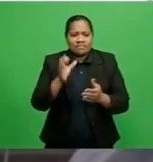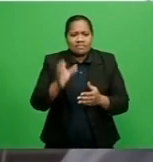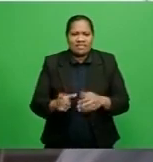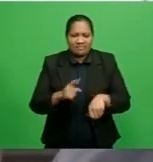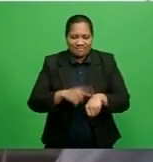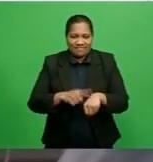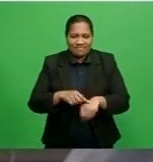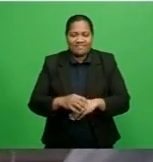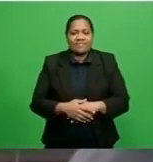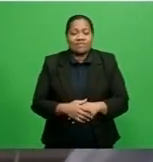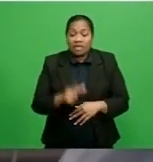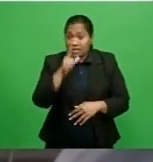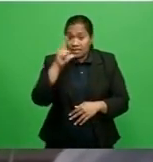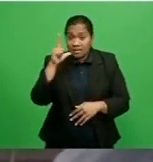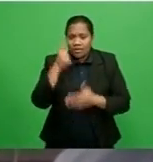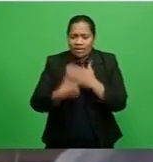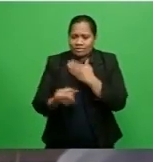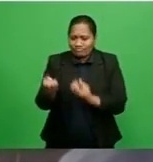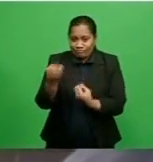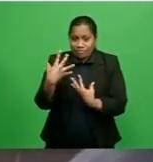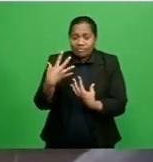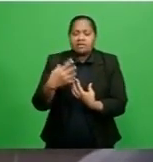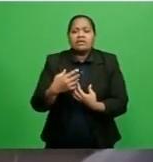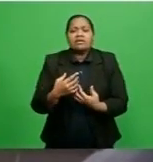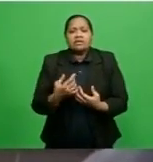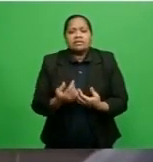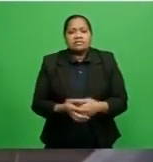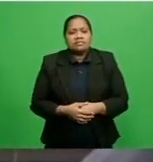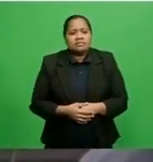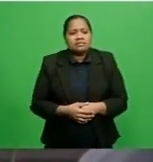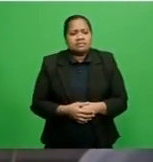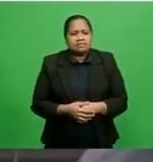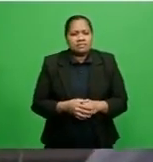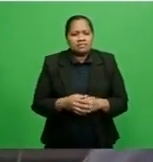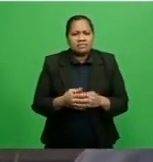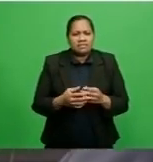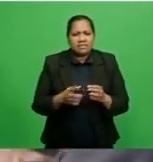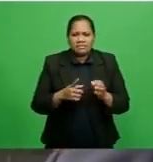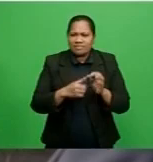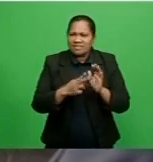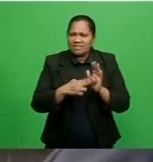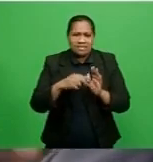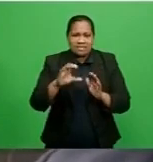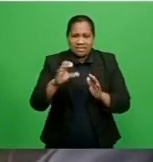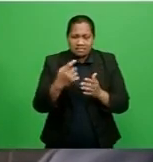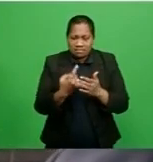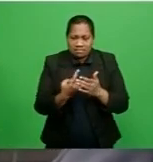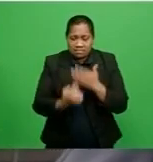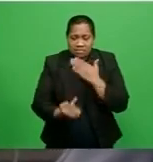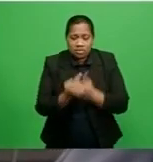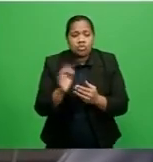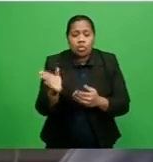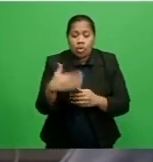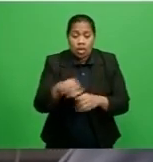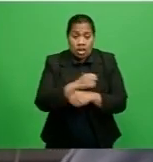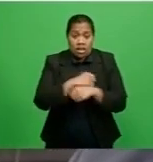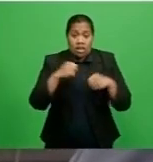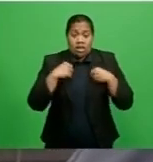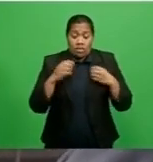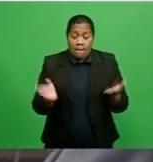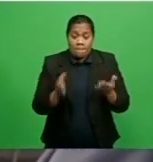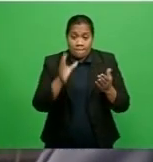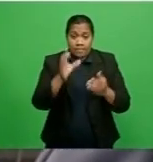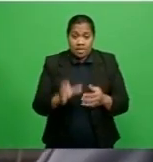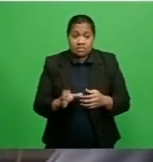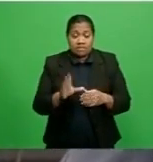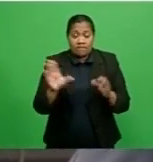that the PNC is coming up, so if all our players from the current